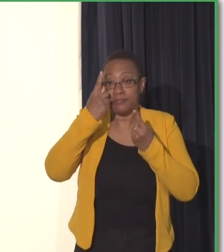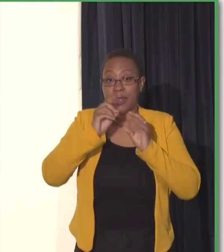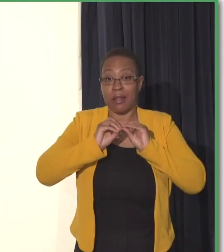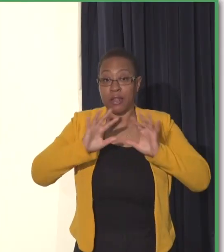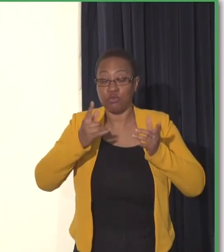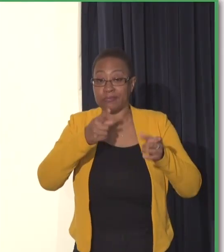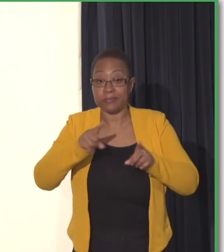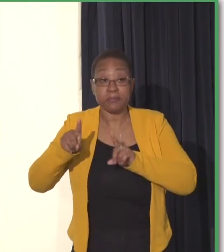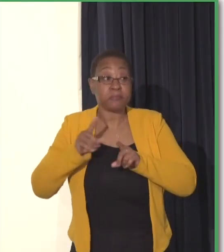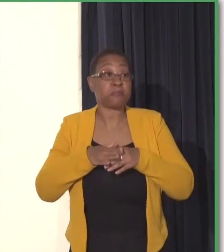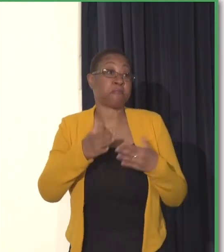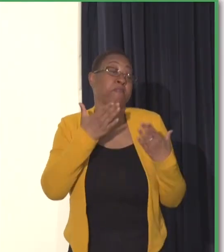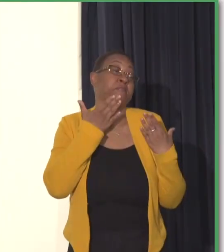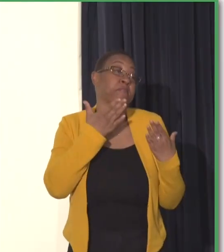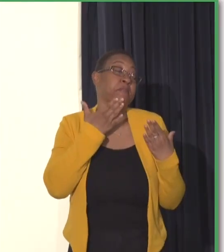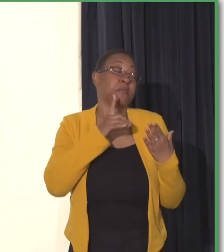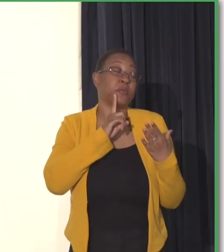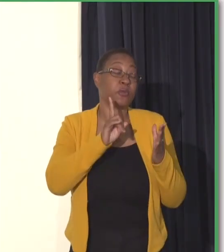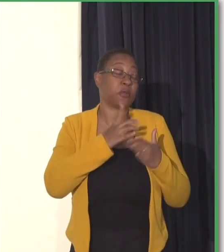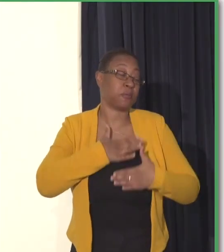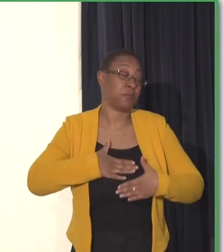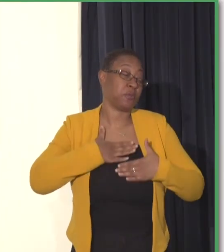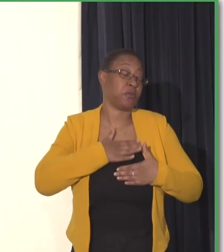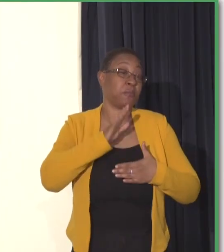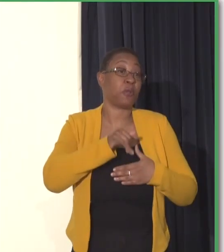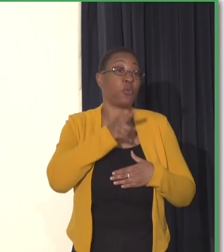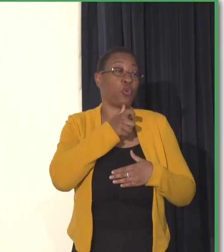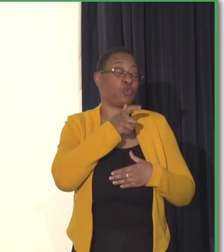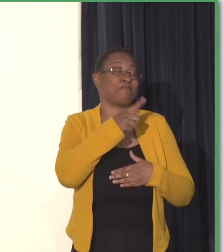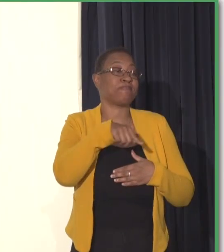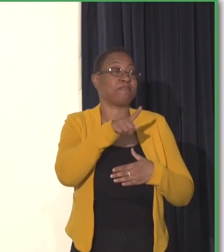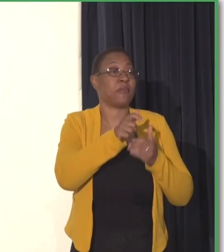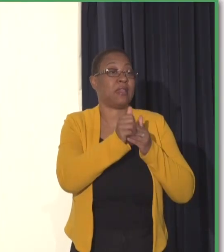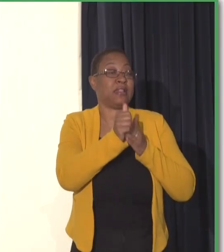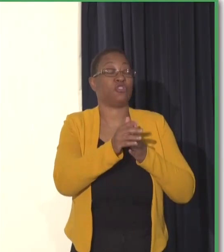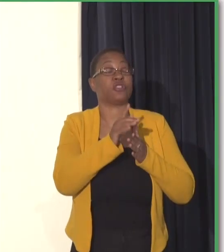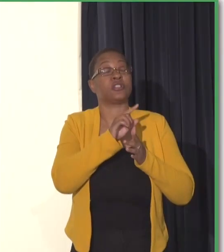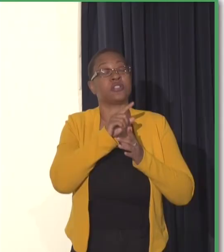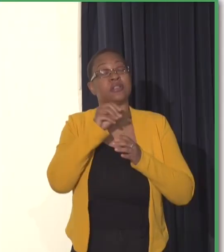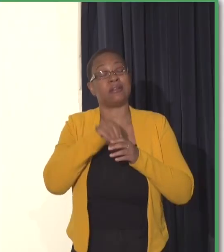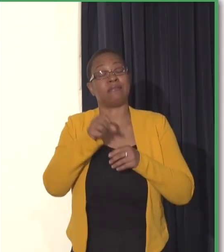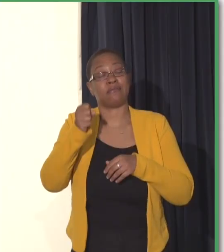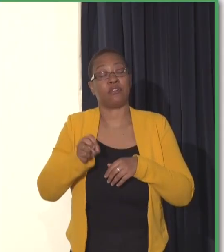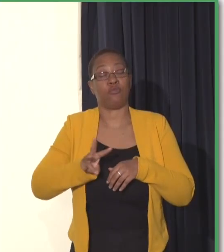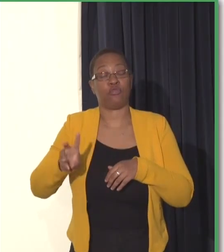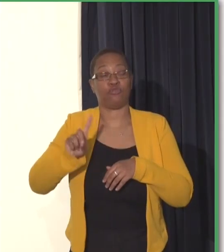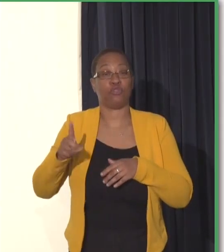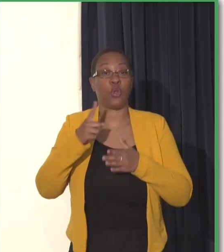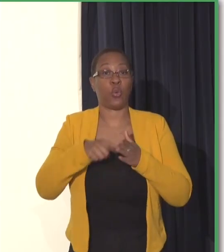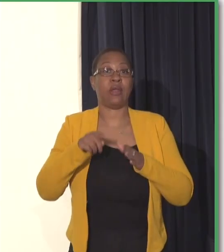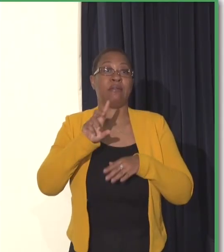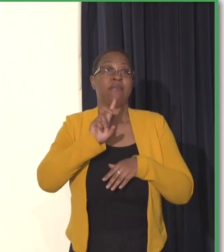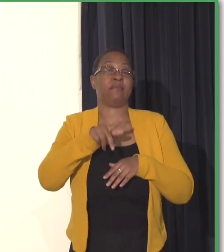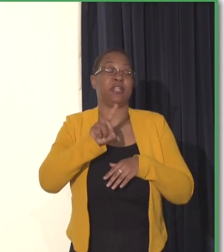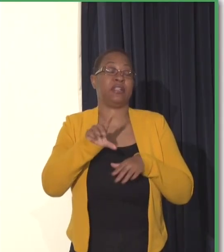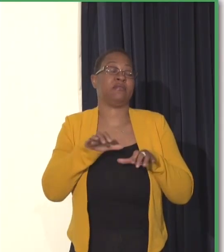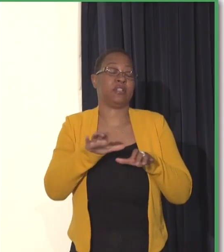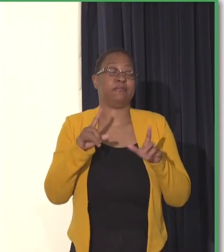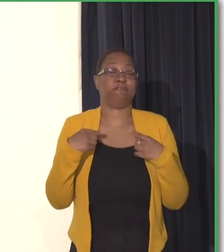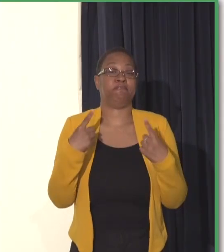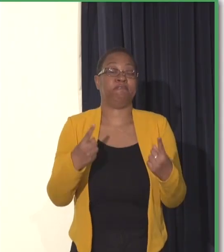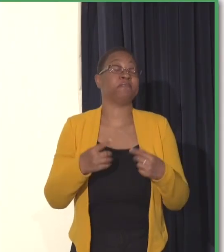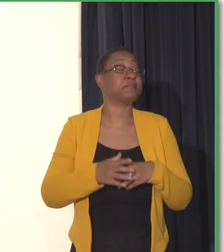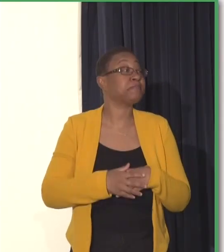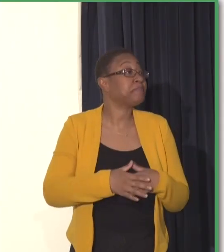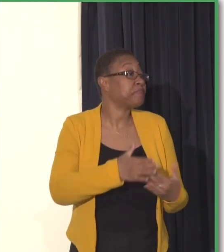you. It's very appreciated by the leadership in Southwest Detroit what the department has done. Thank you. Thank you also, thank